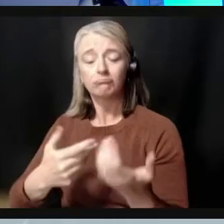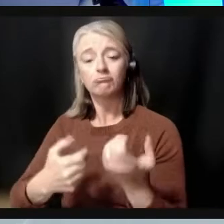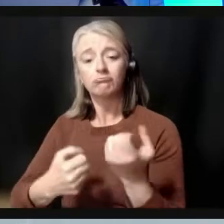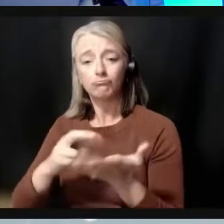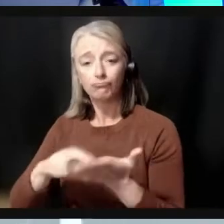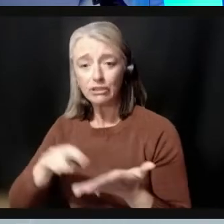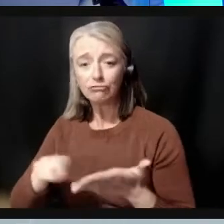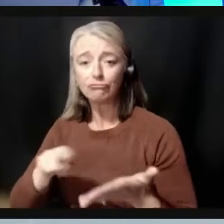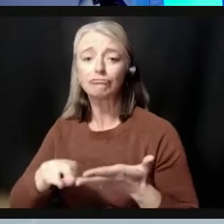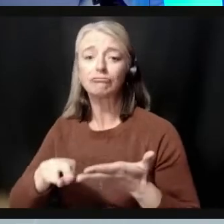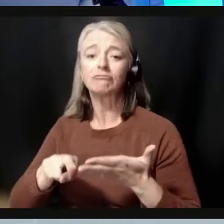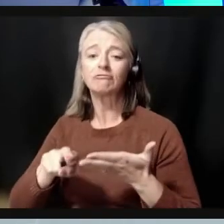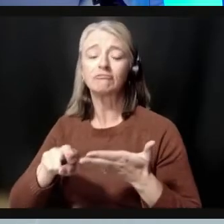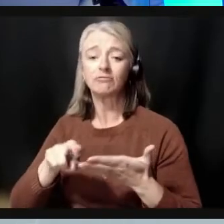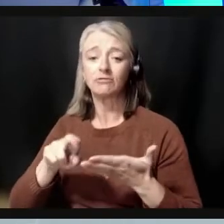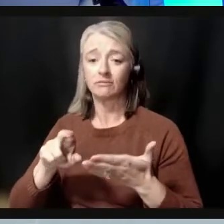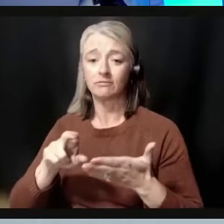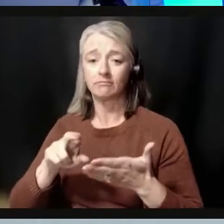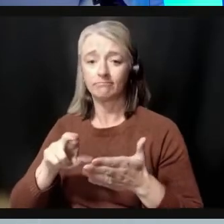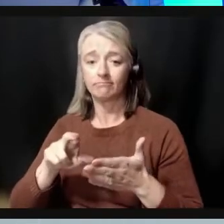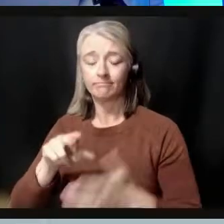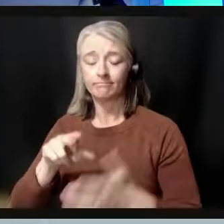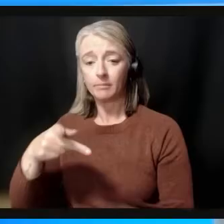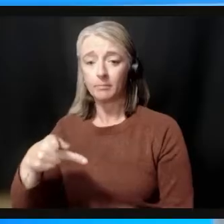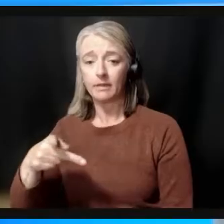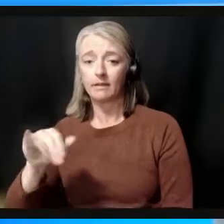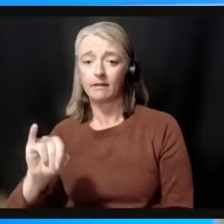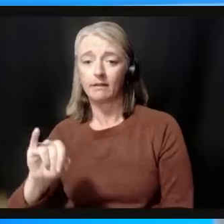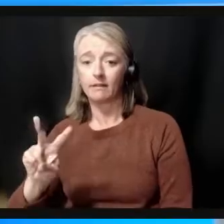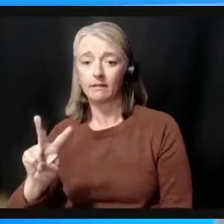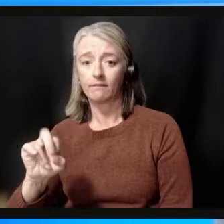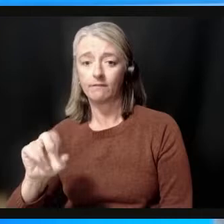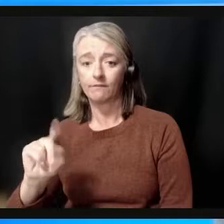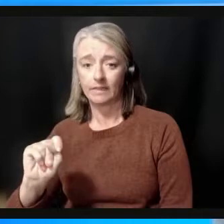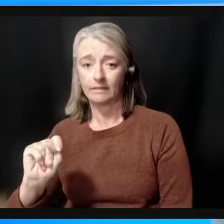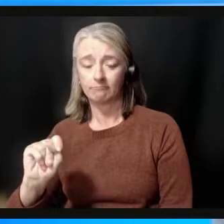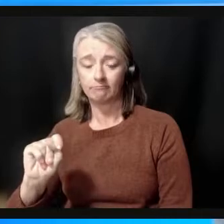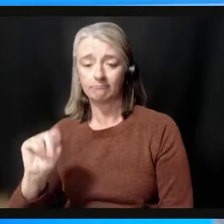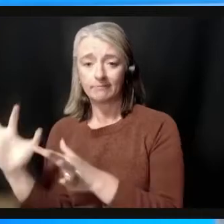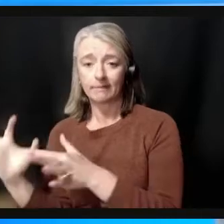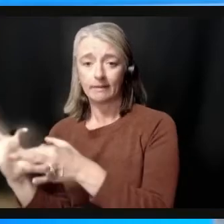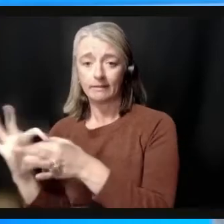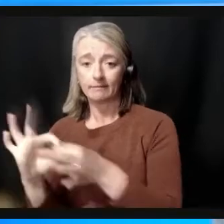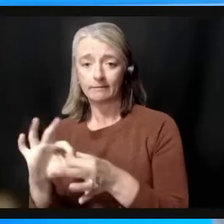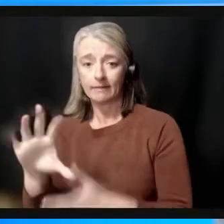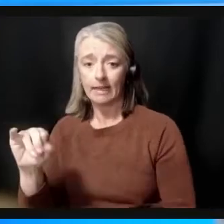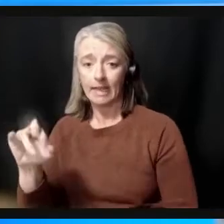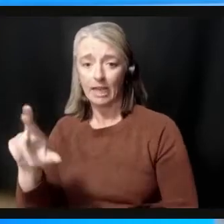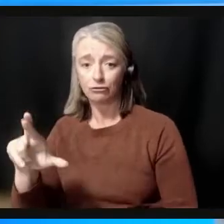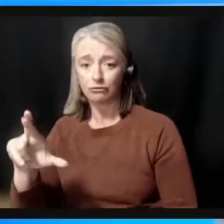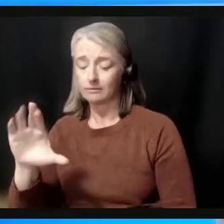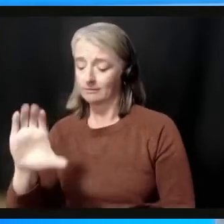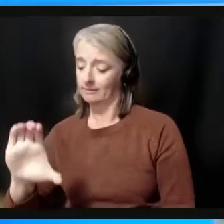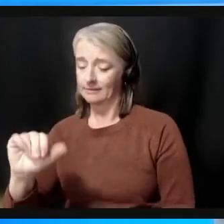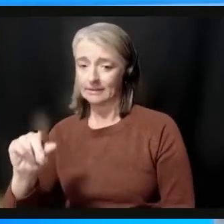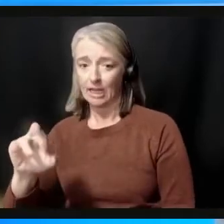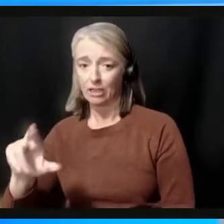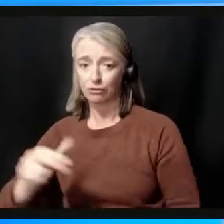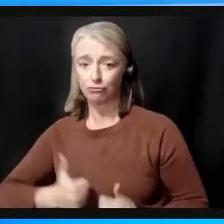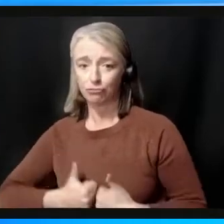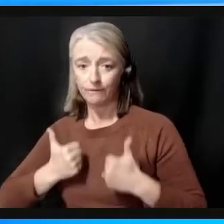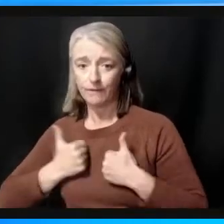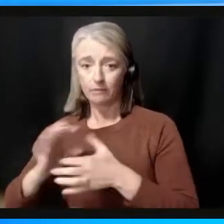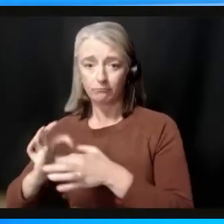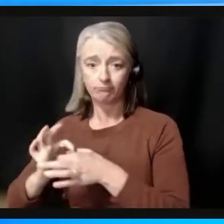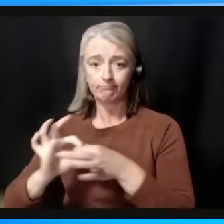promotion. PIVOT connects our cancer survivors with our investigators to ensure our research is patient-centered.